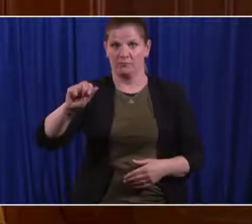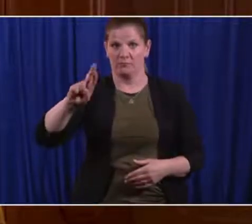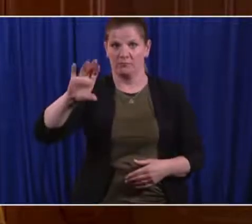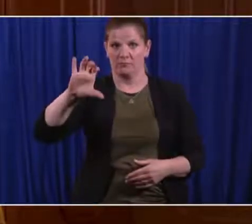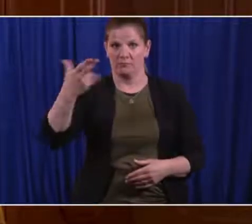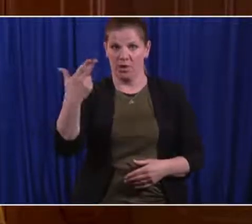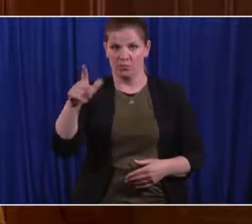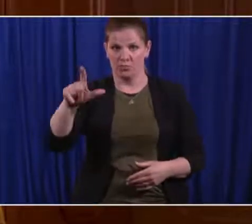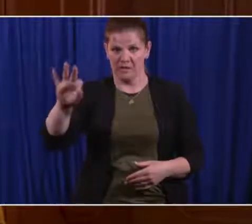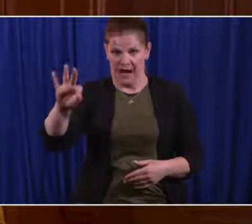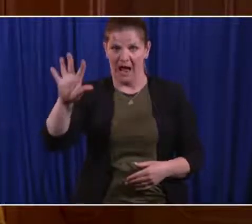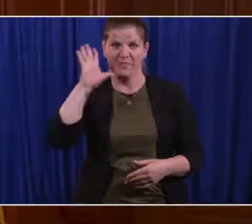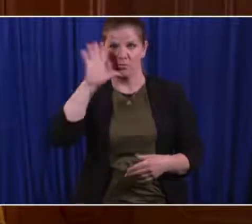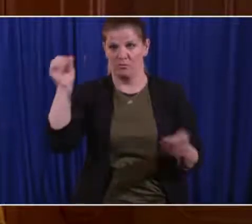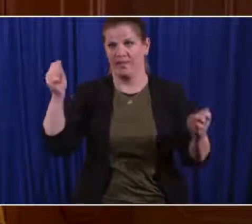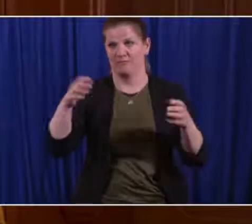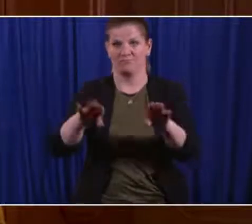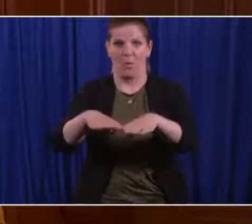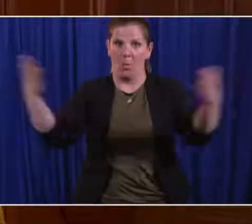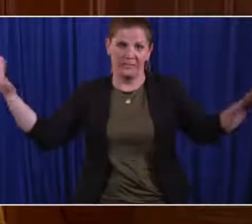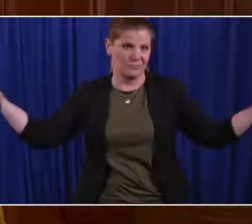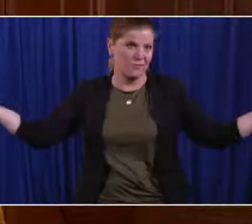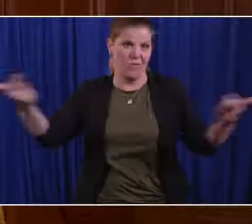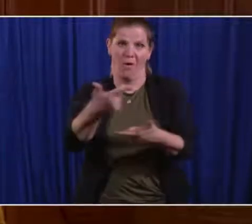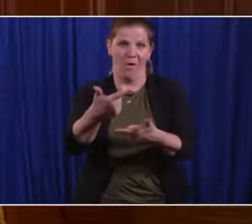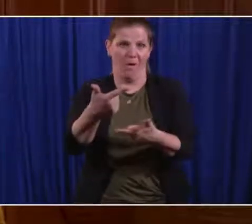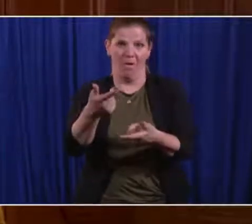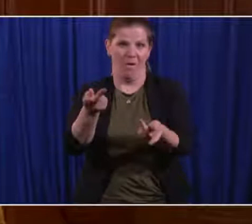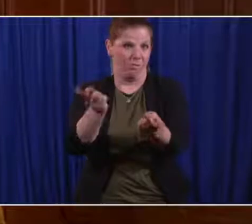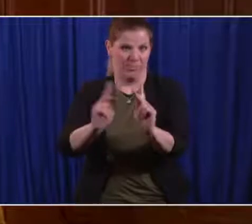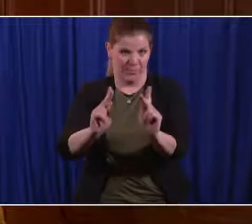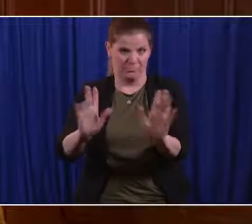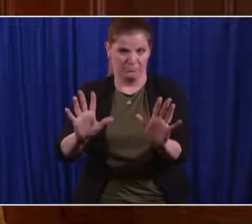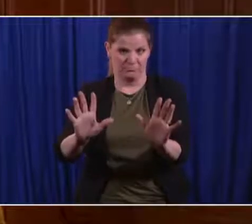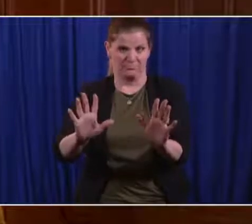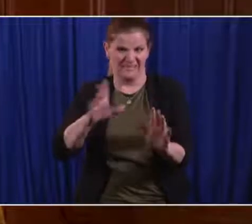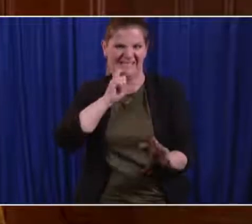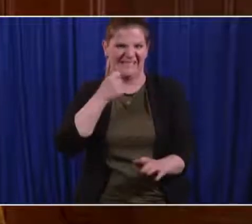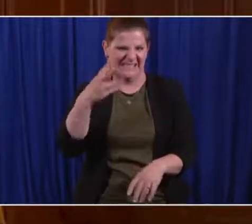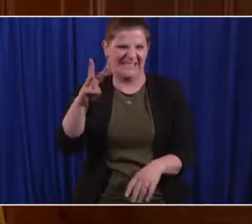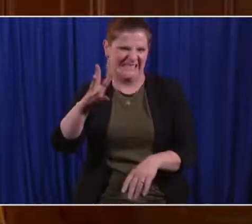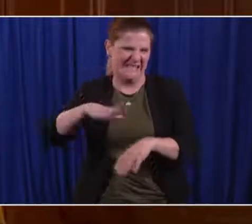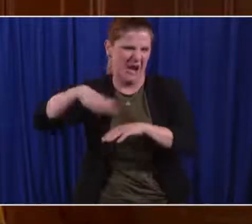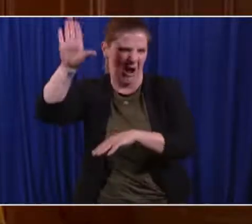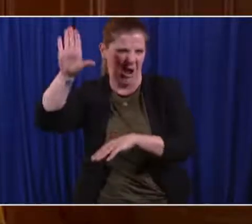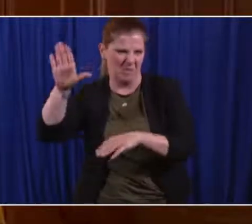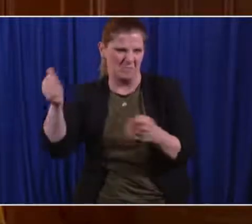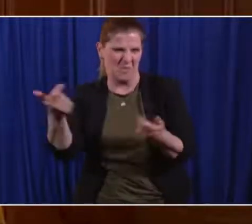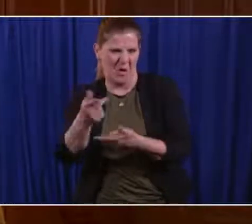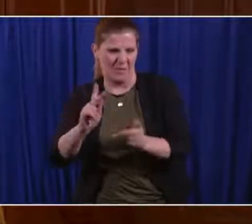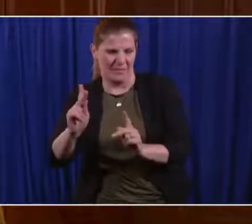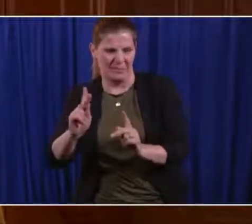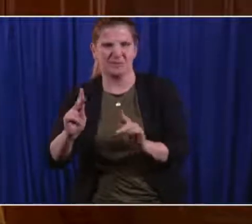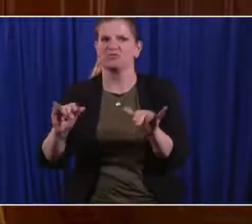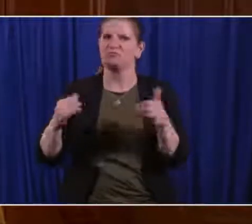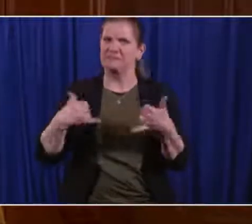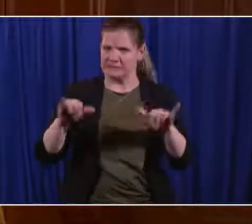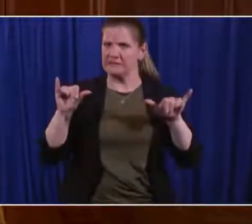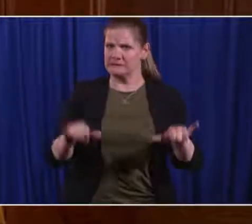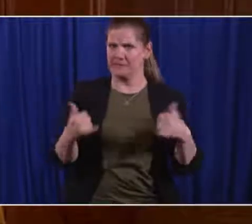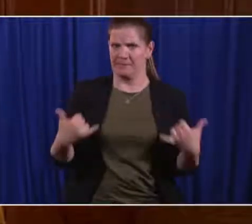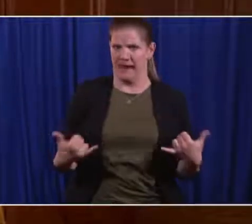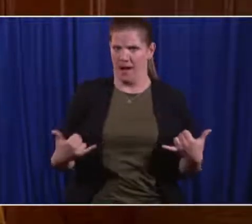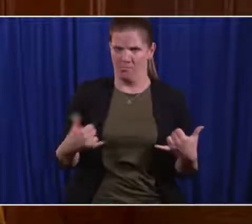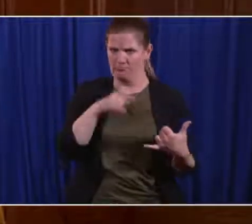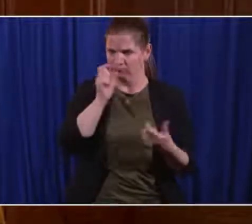everyone. And that remains the same. But I talked to the health